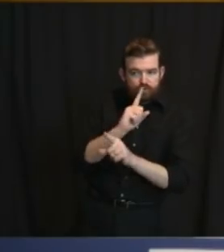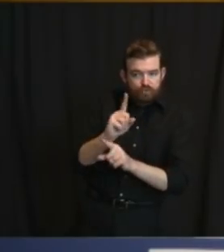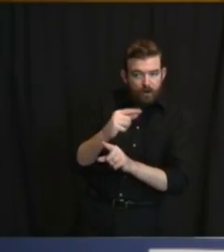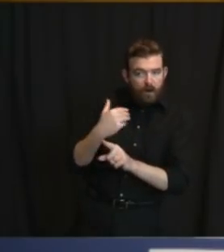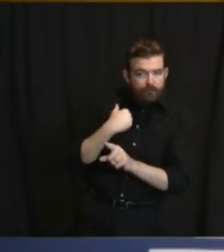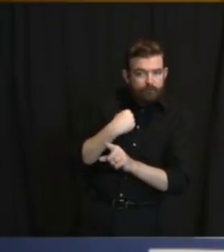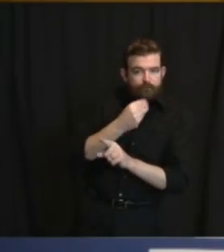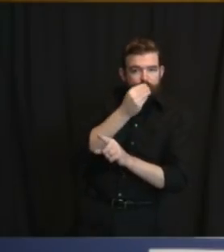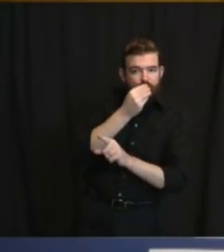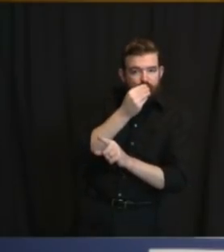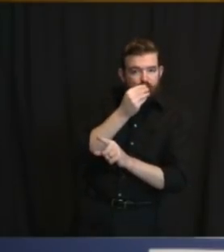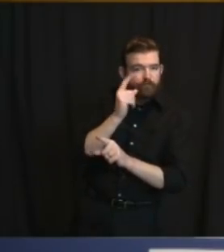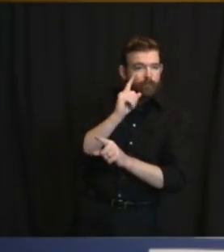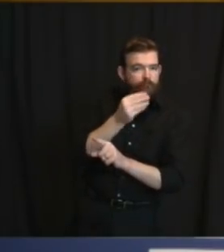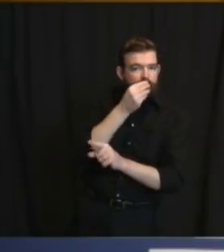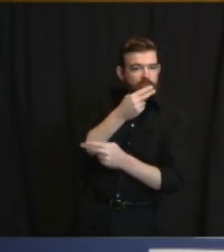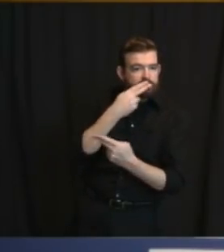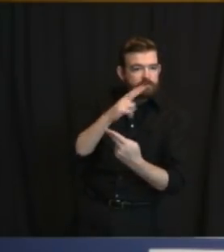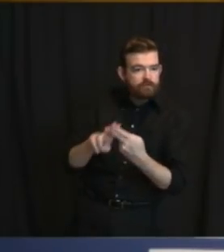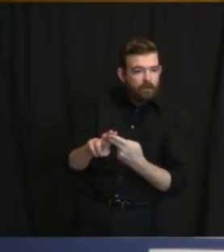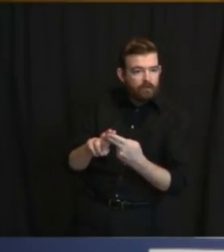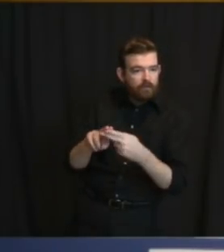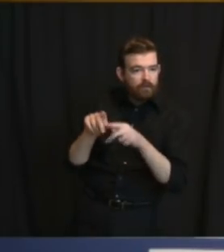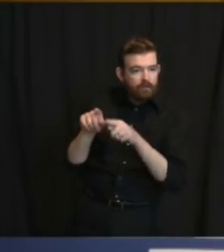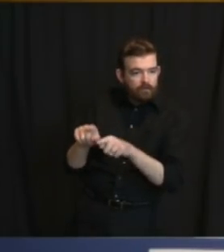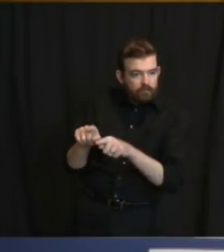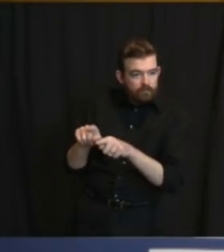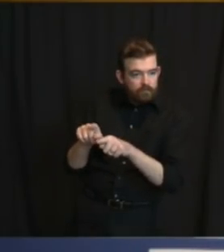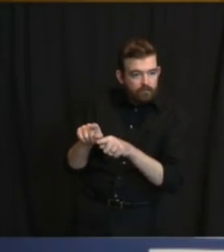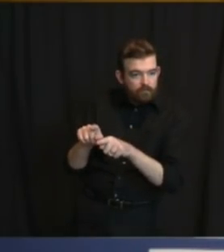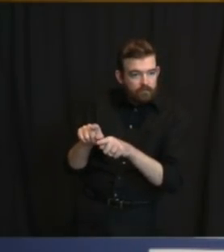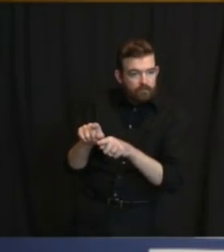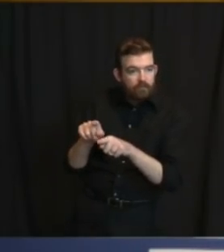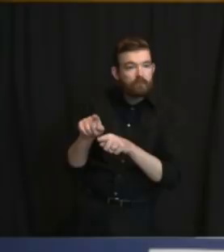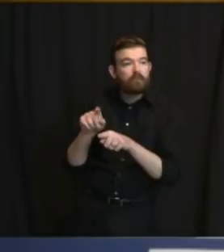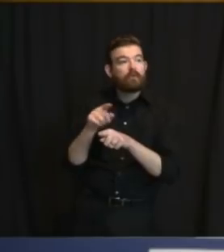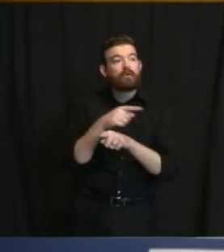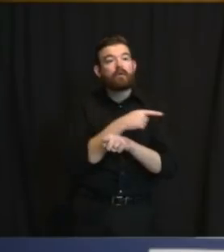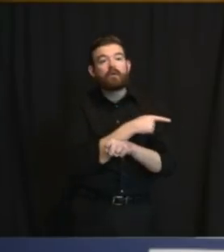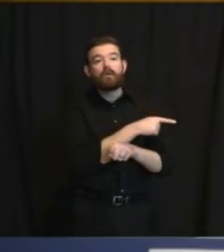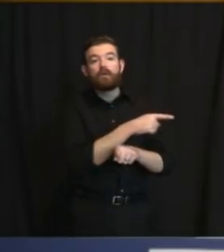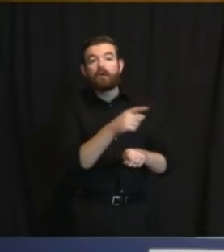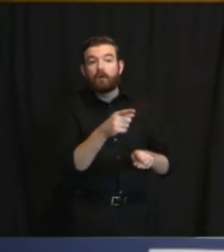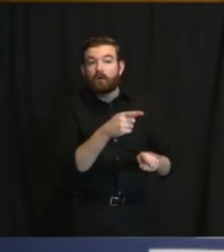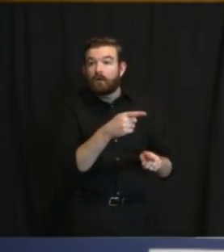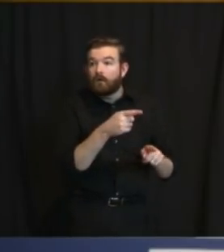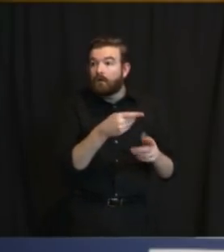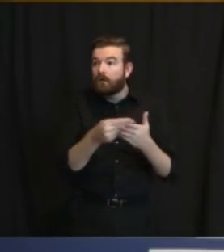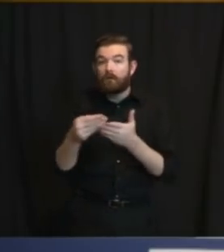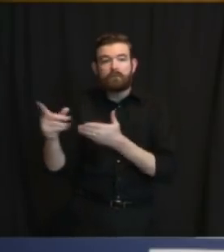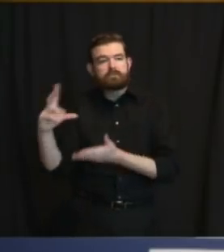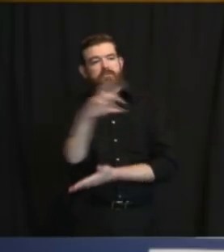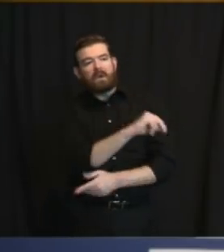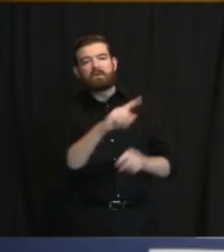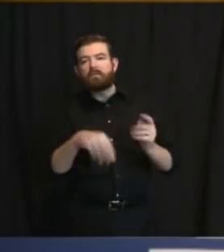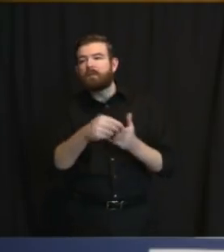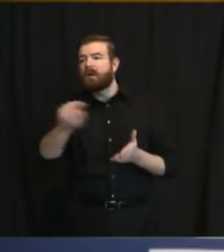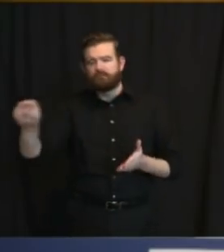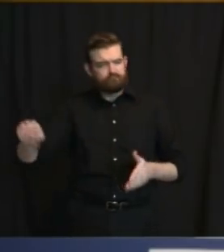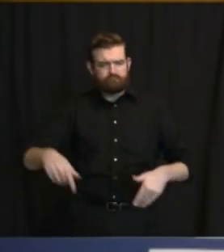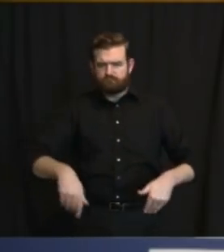not placed on WIC recipients. And we are preparing for the farmers market programs